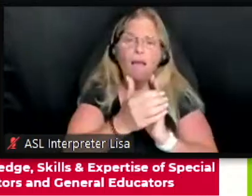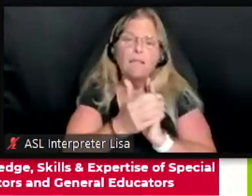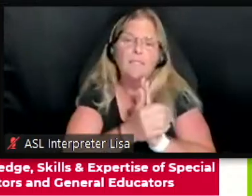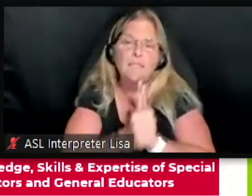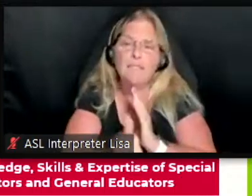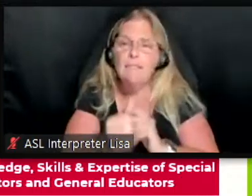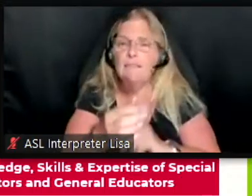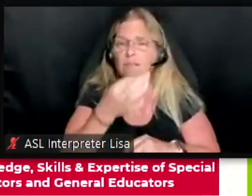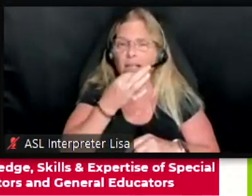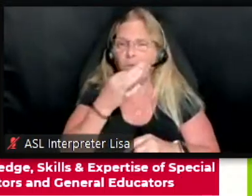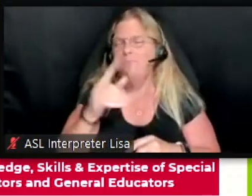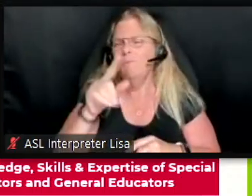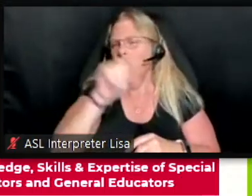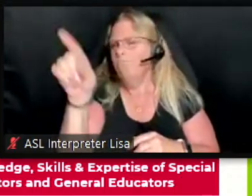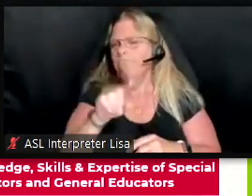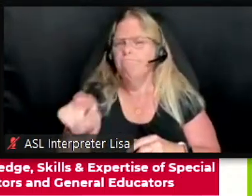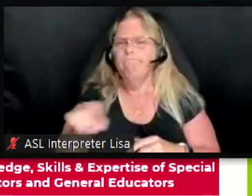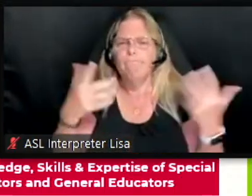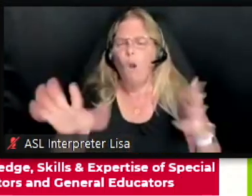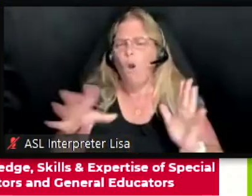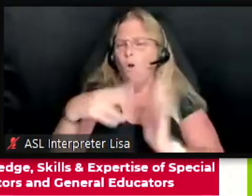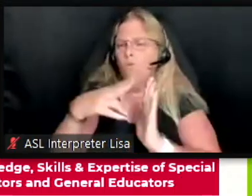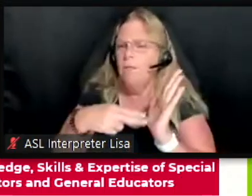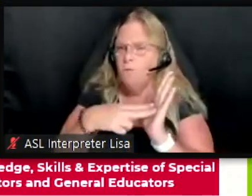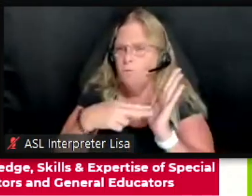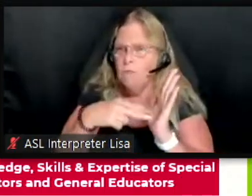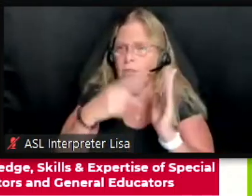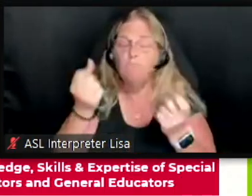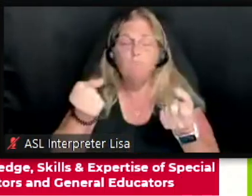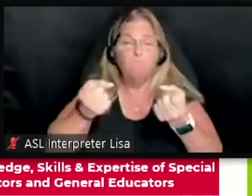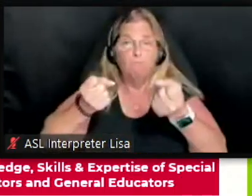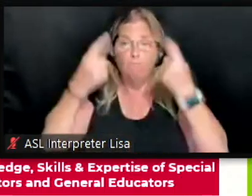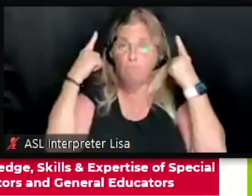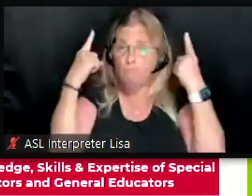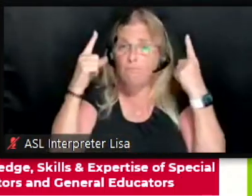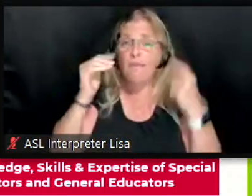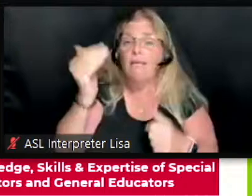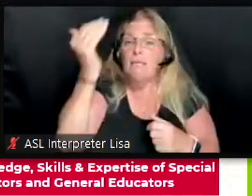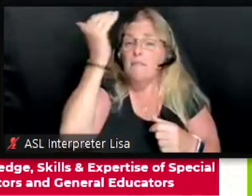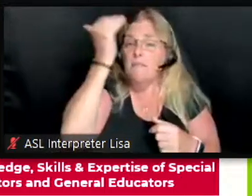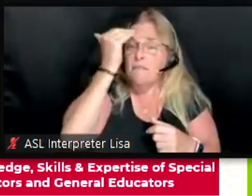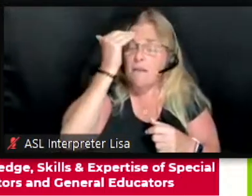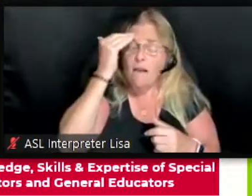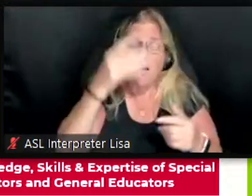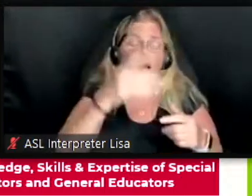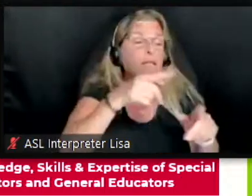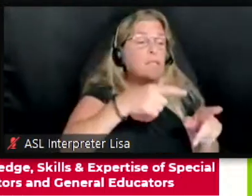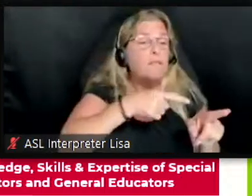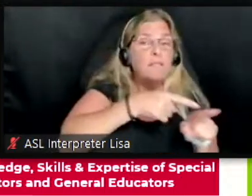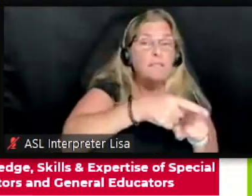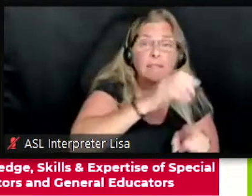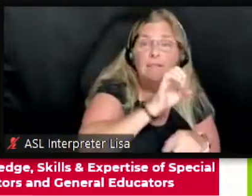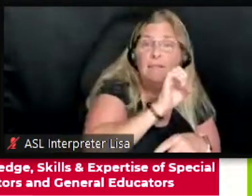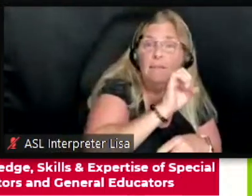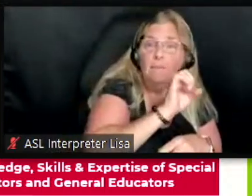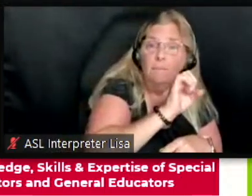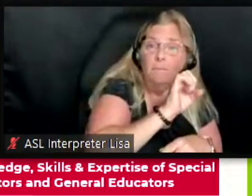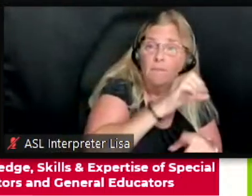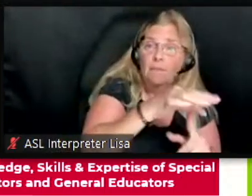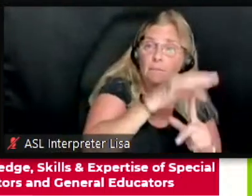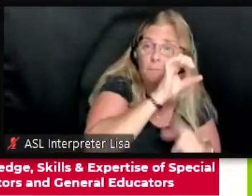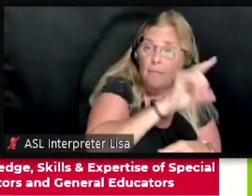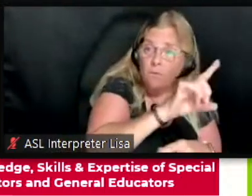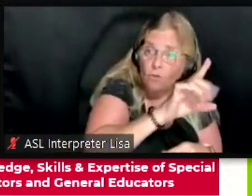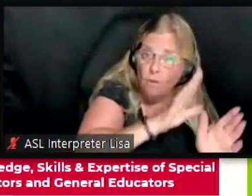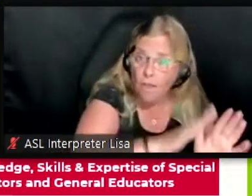pre-reading, but you do understand that in that with knowledge is that both general and special education teachers should have a deep